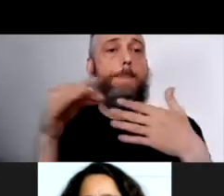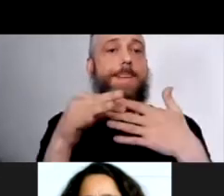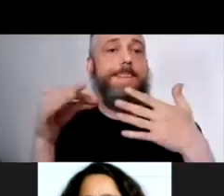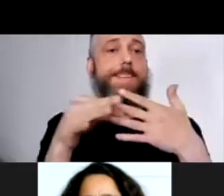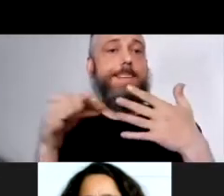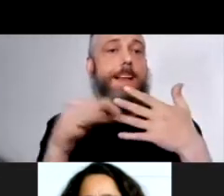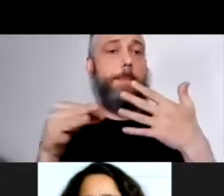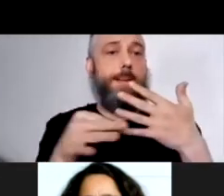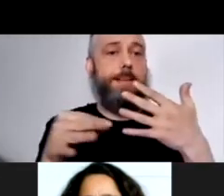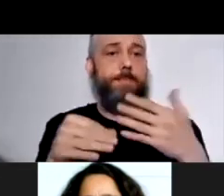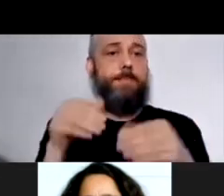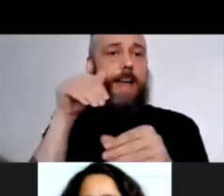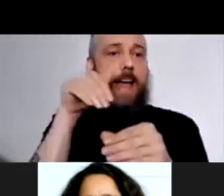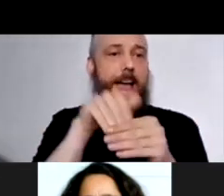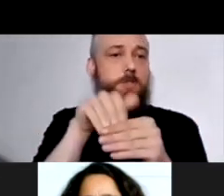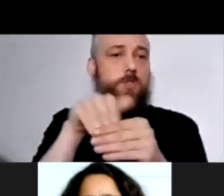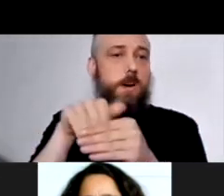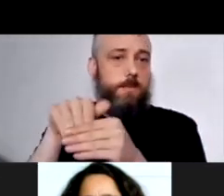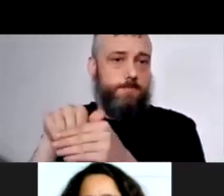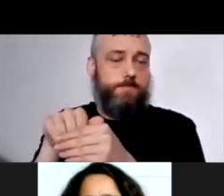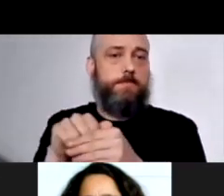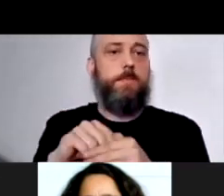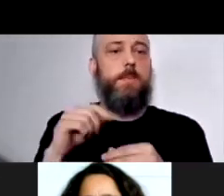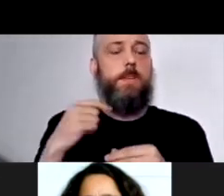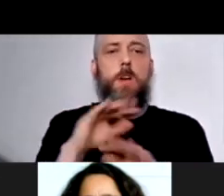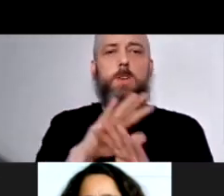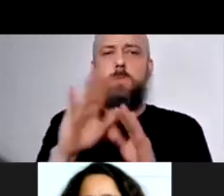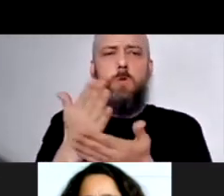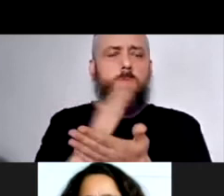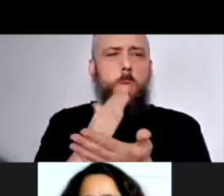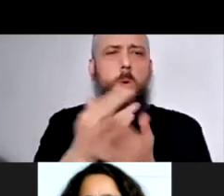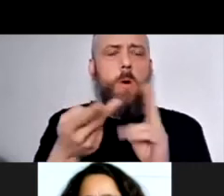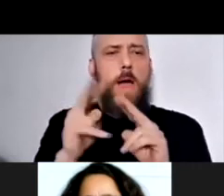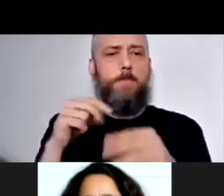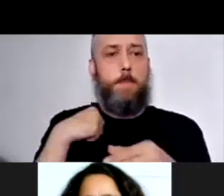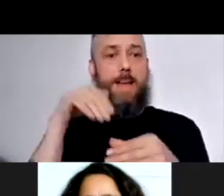So I've got my own elements.